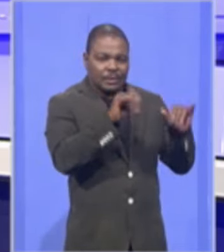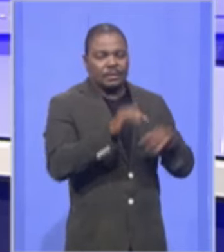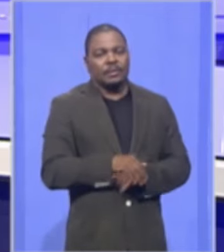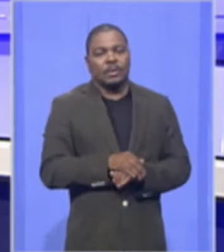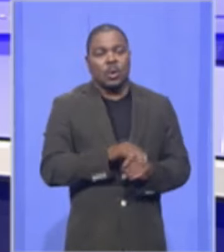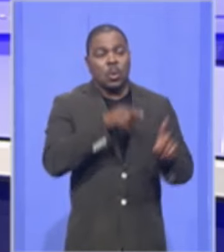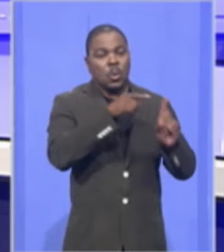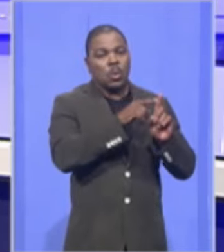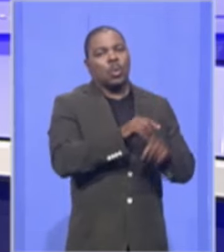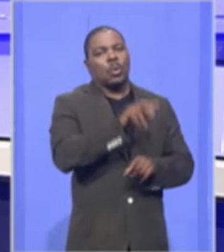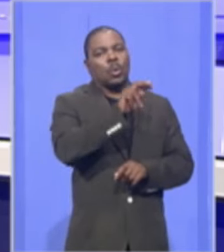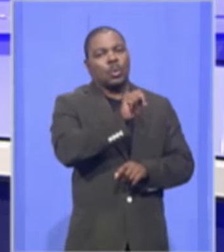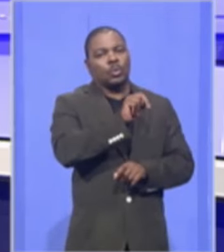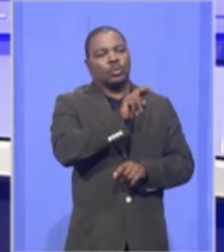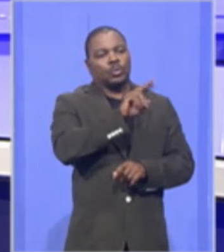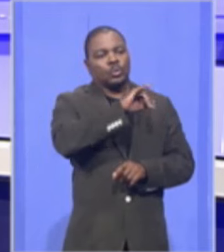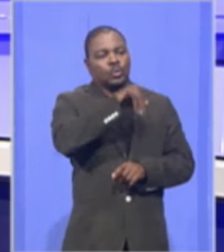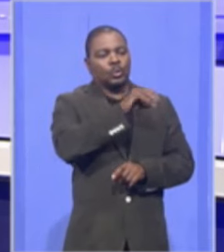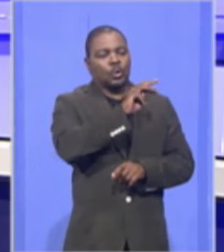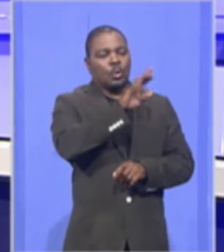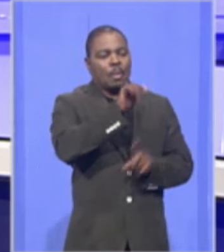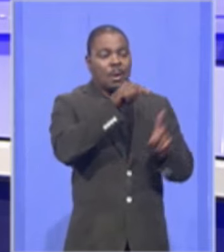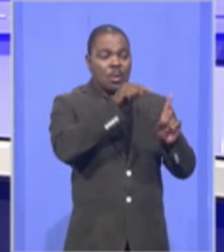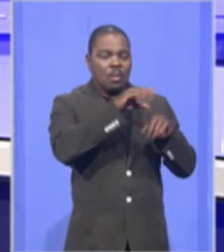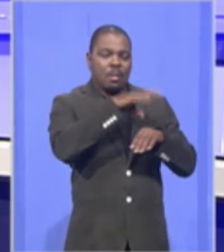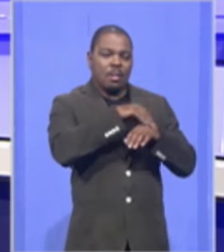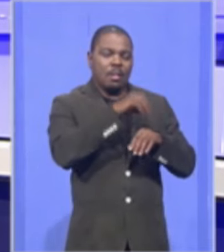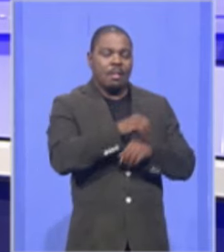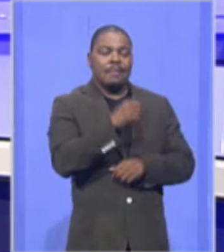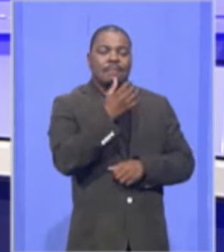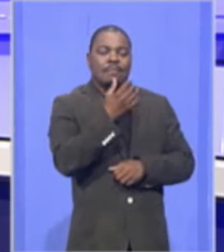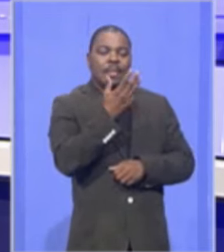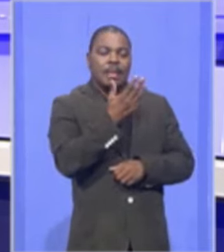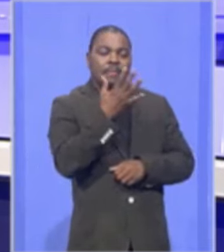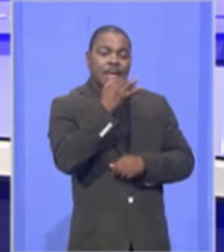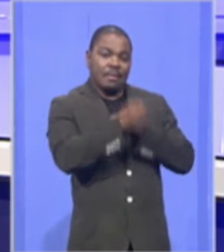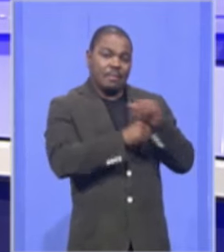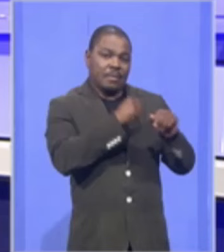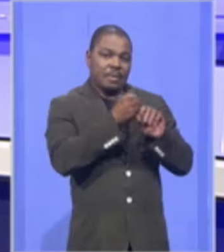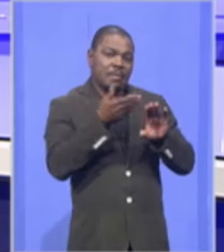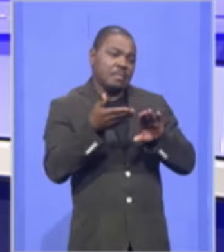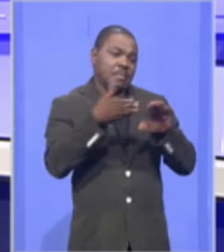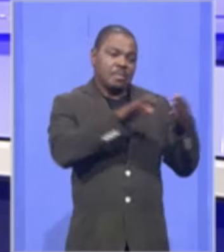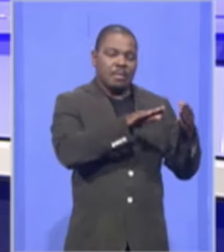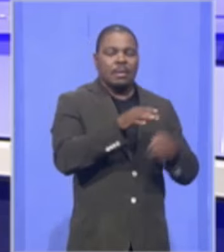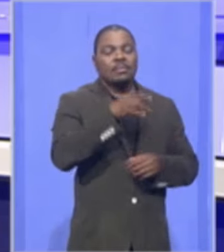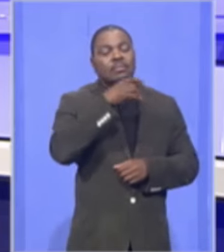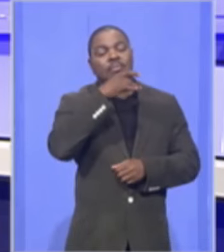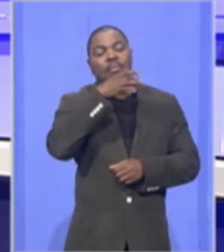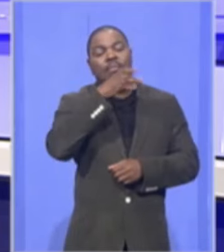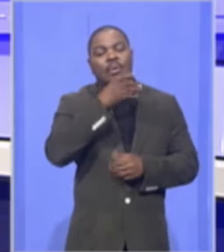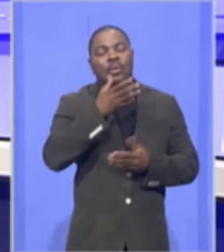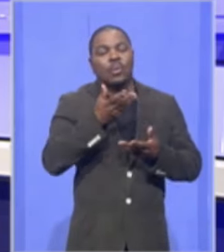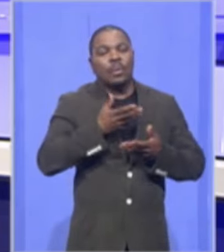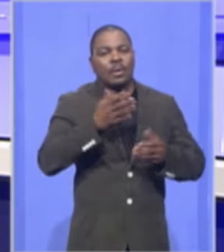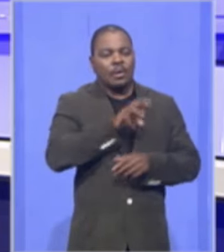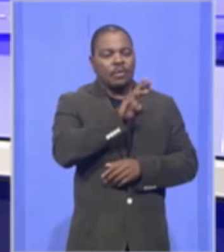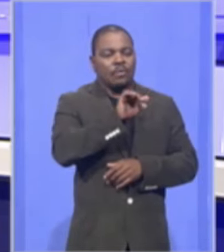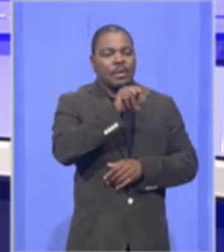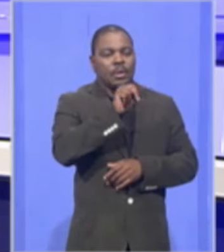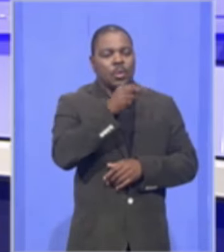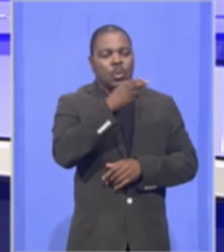Nujoma o neng a le dingwaga di le 95 fa na tlhokofala o tlhokofetse la matlhatso kwa bookelong kwa